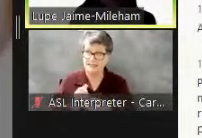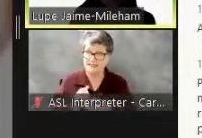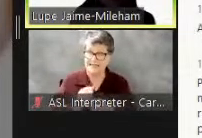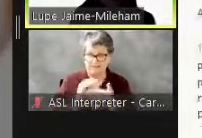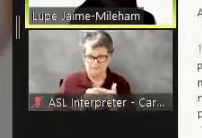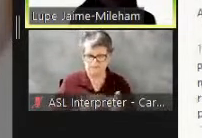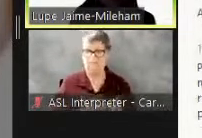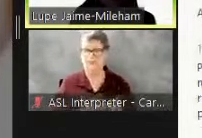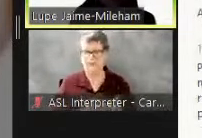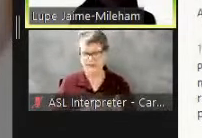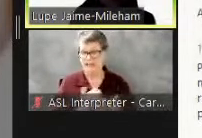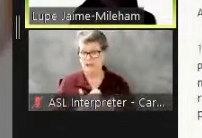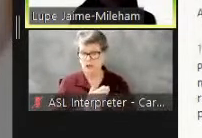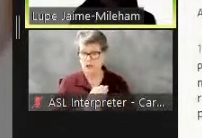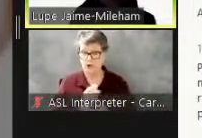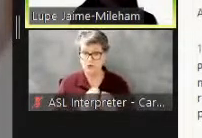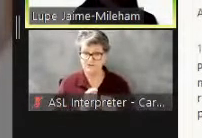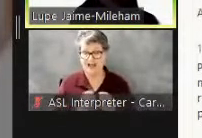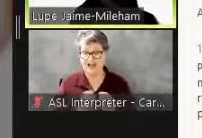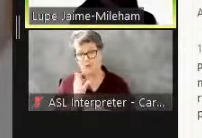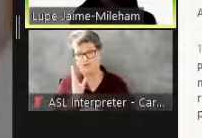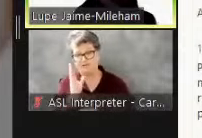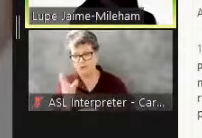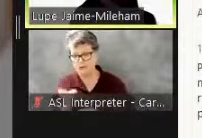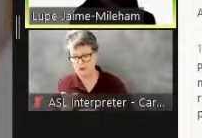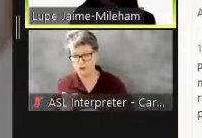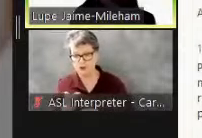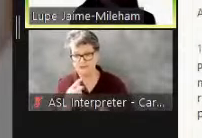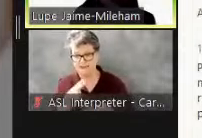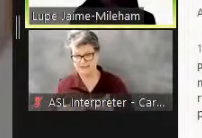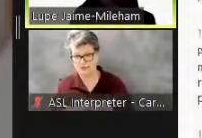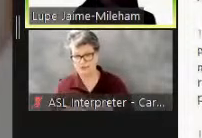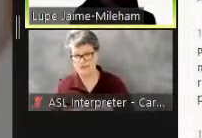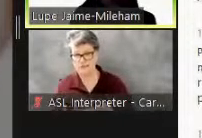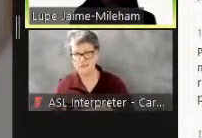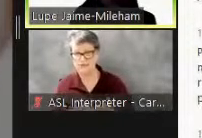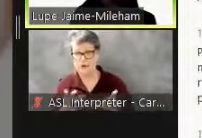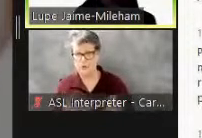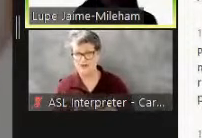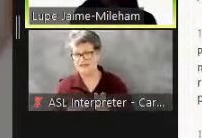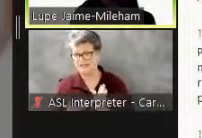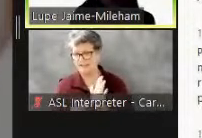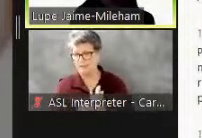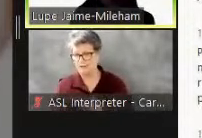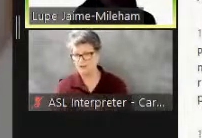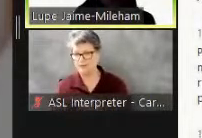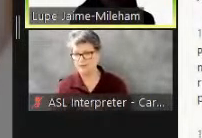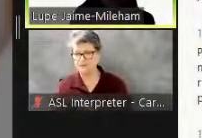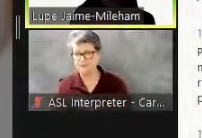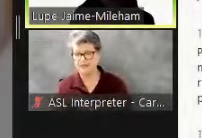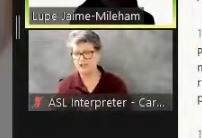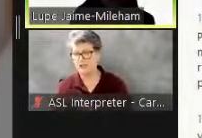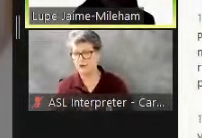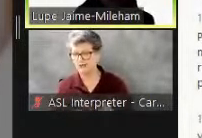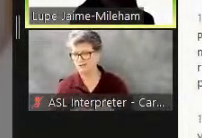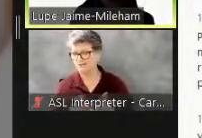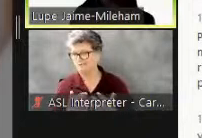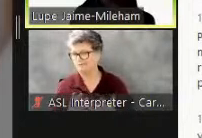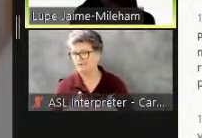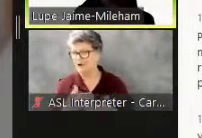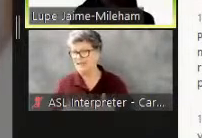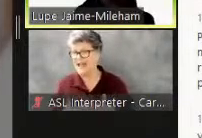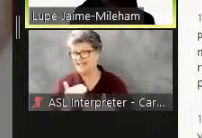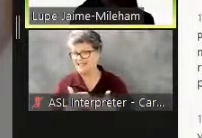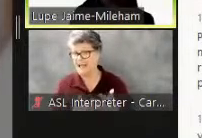in the May revise or in future discussions once it gets publicized. So stay tuned for next steps on